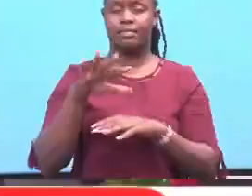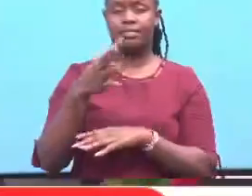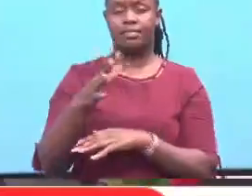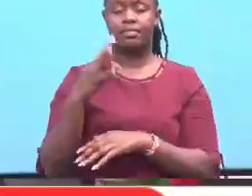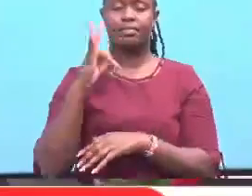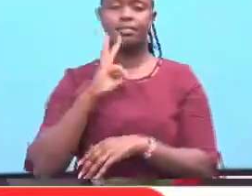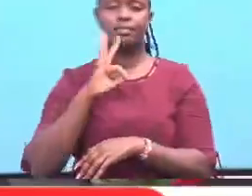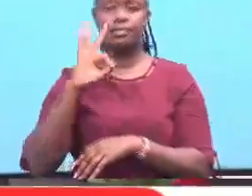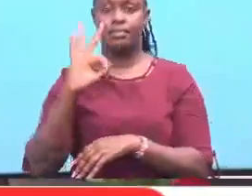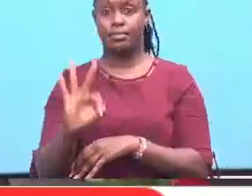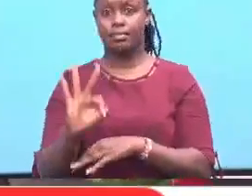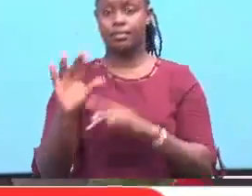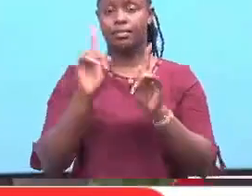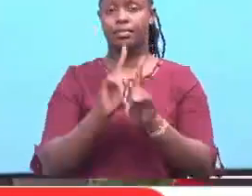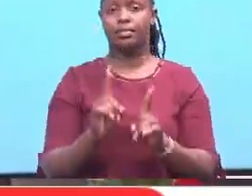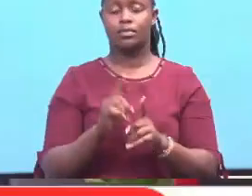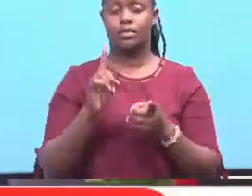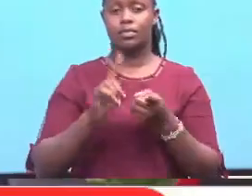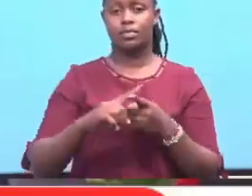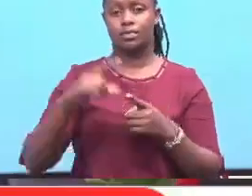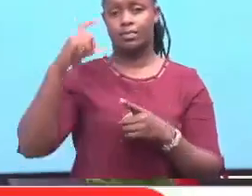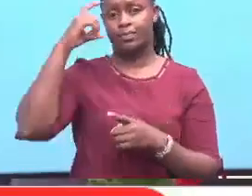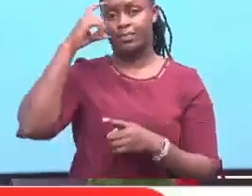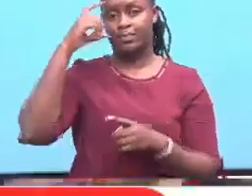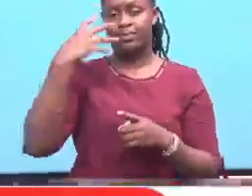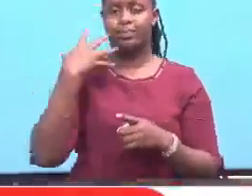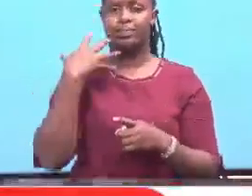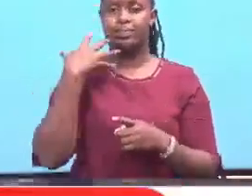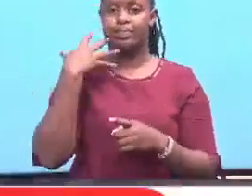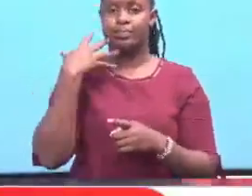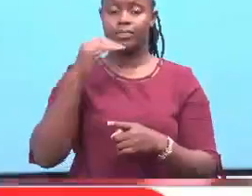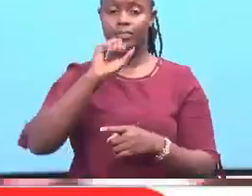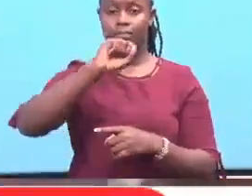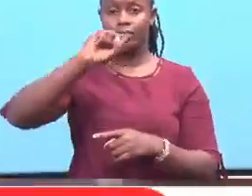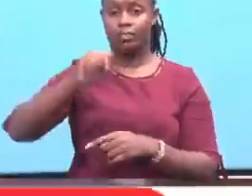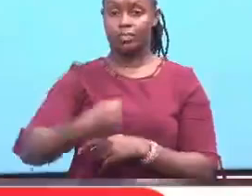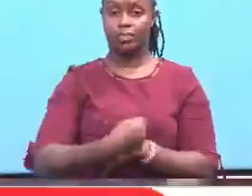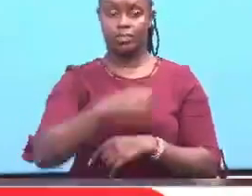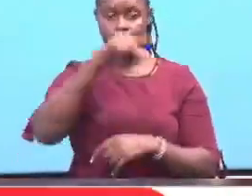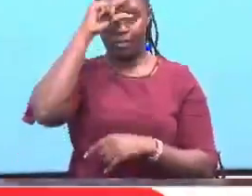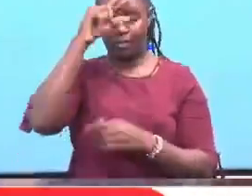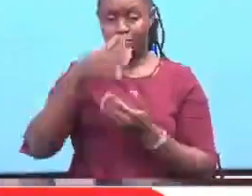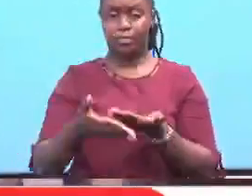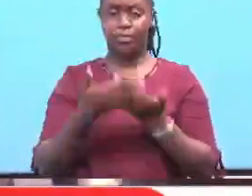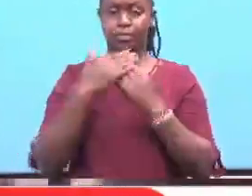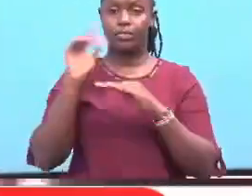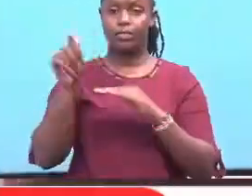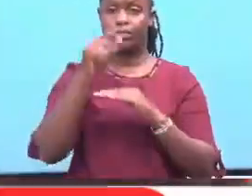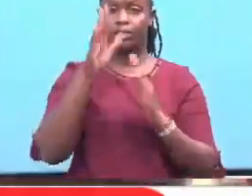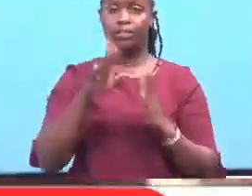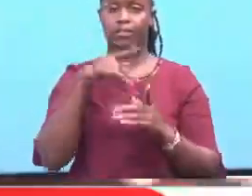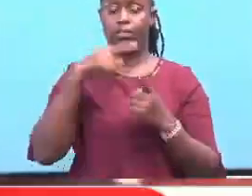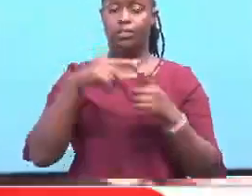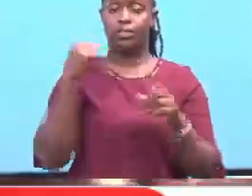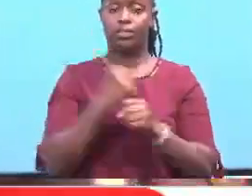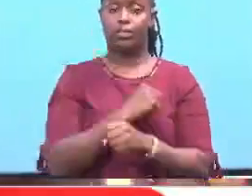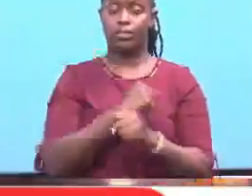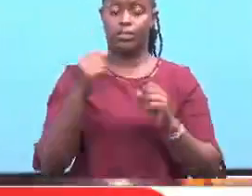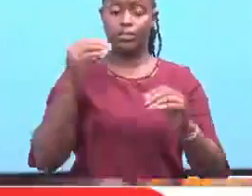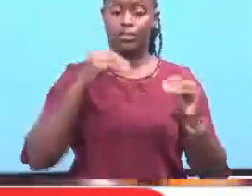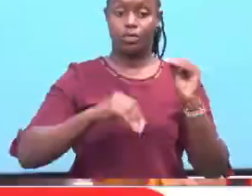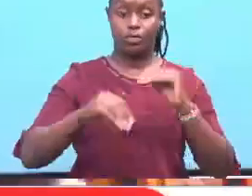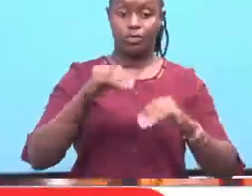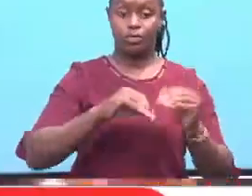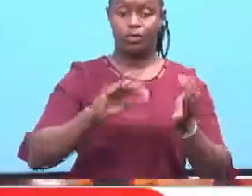300 shillings and a maximum of 5,000 shillings. The government will help Kenyans who cannot contribute towards the fund